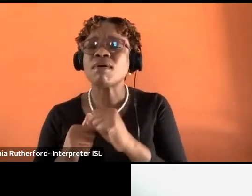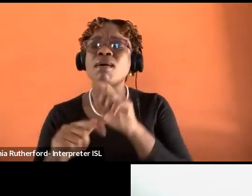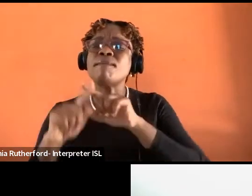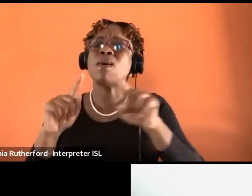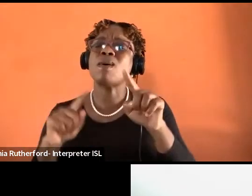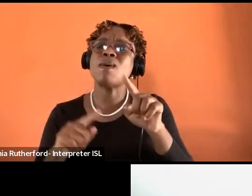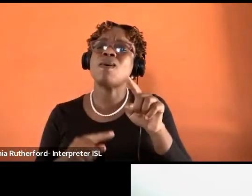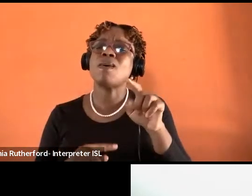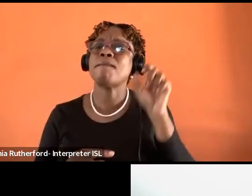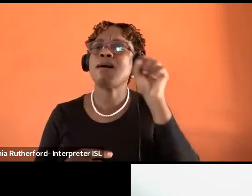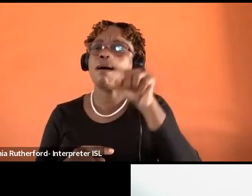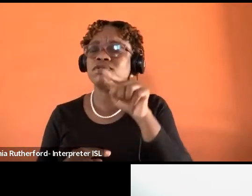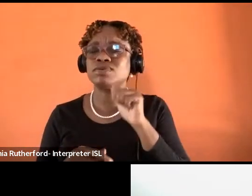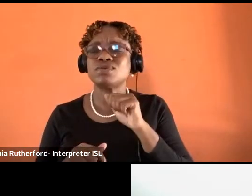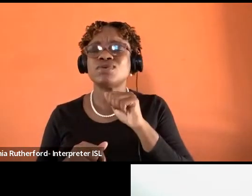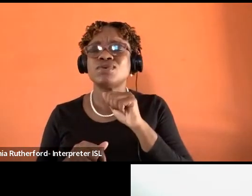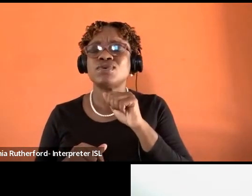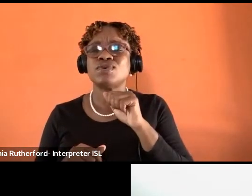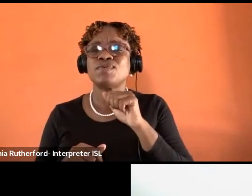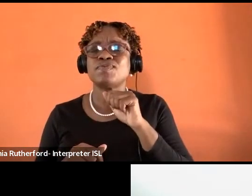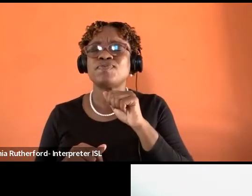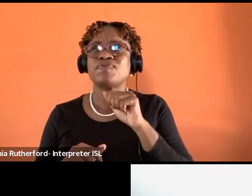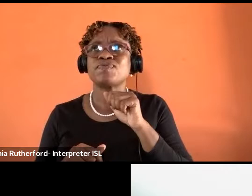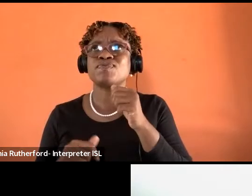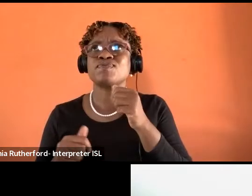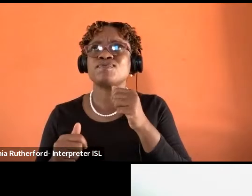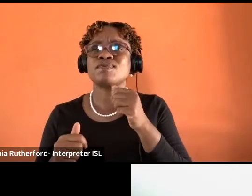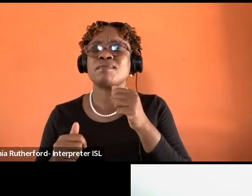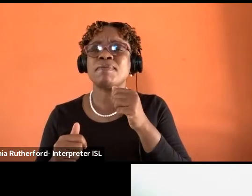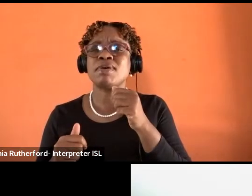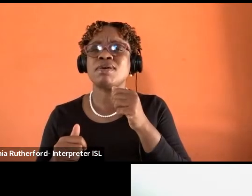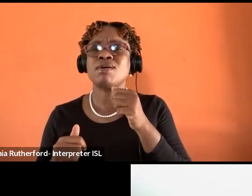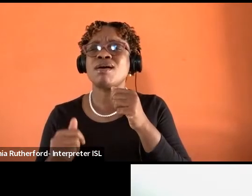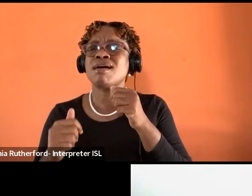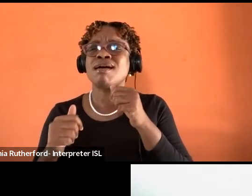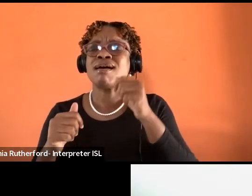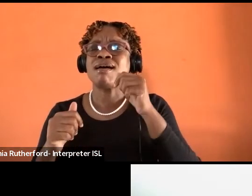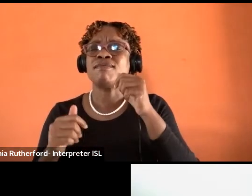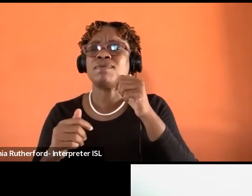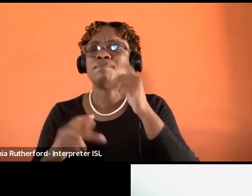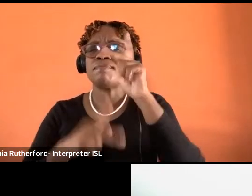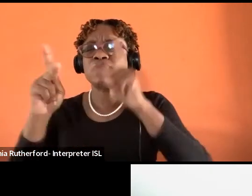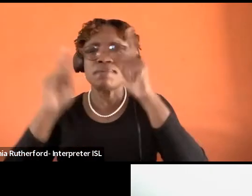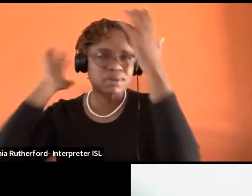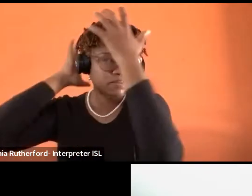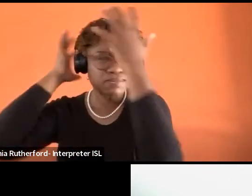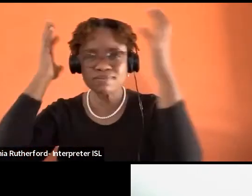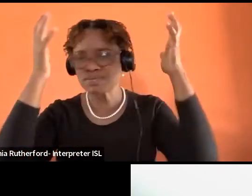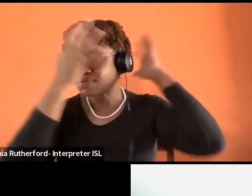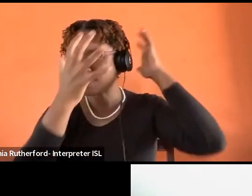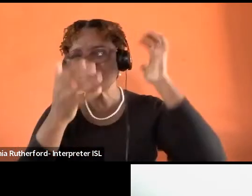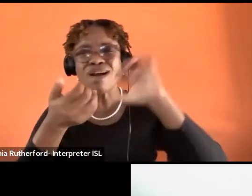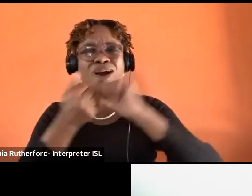are there any suggestions as to how you think this shift can happen?